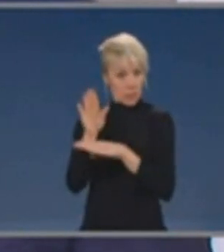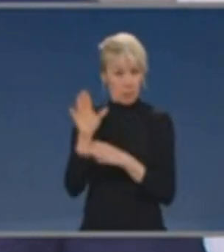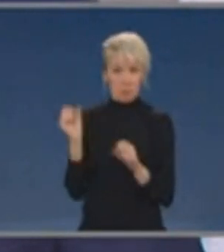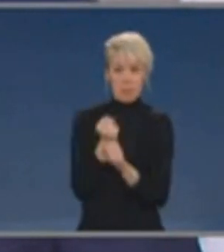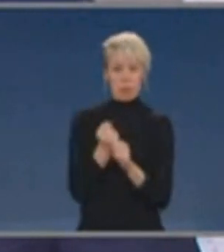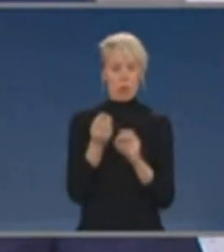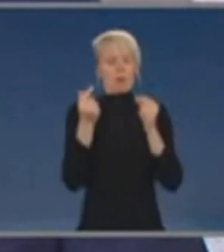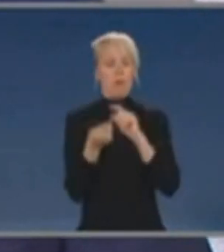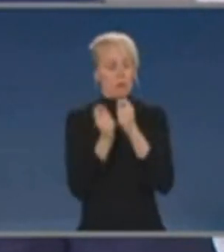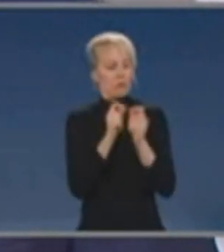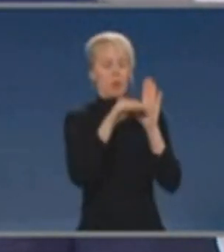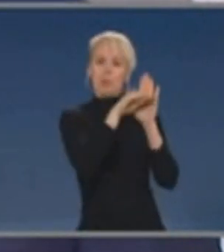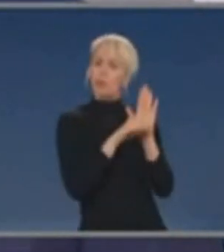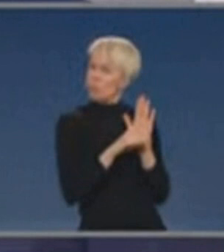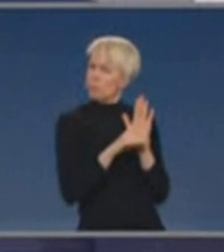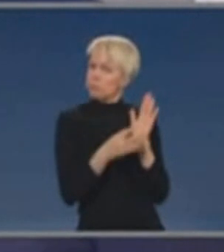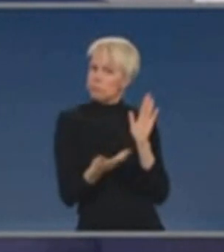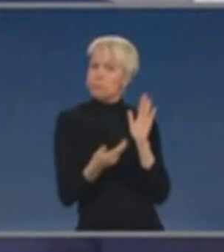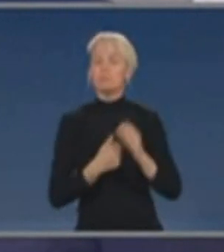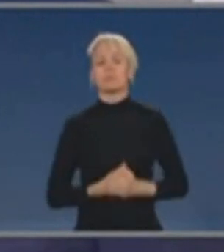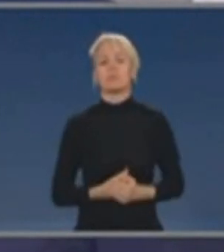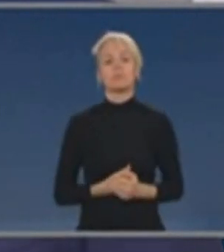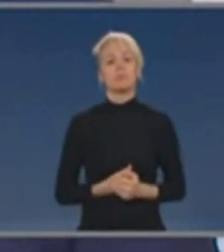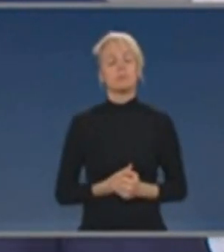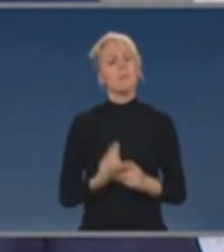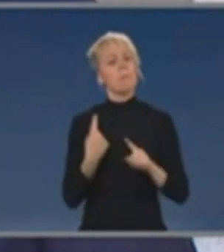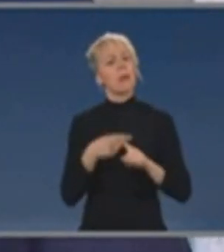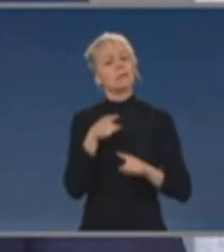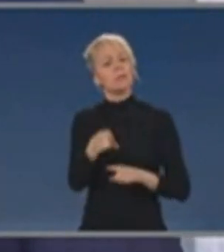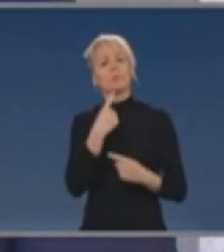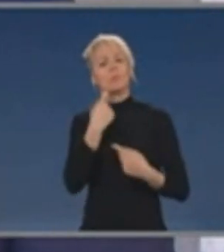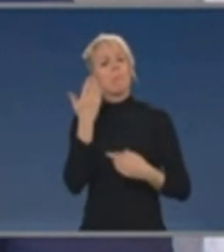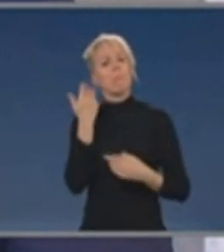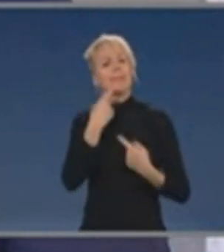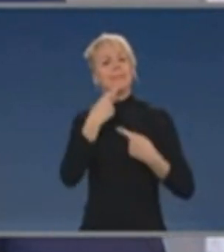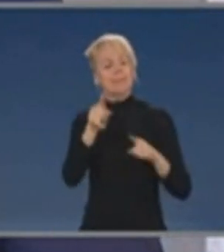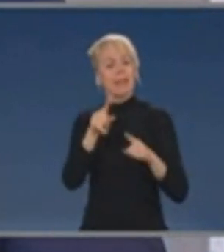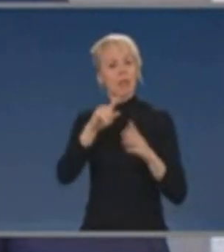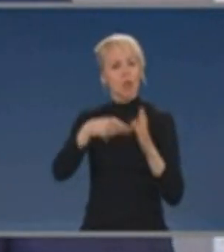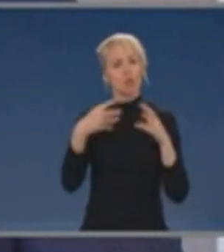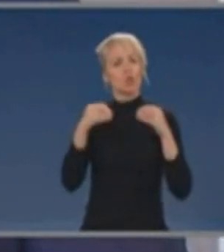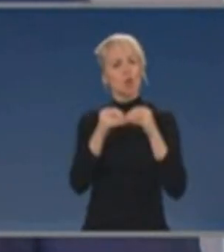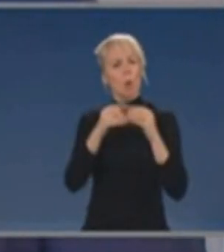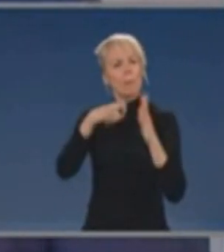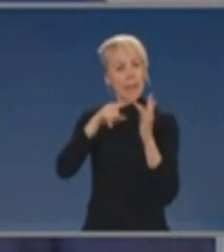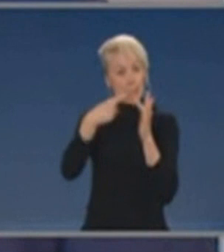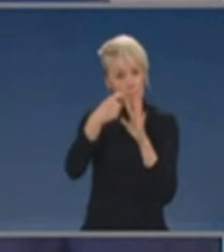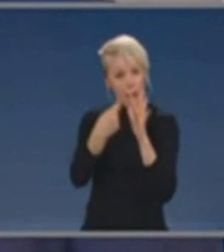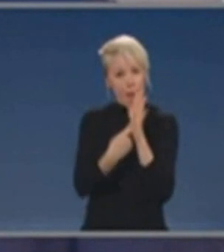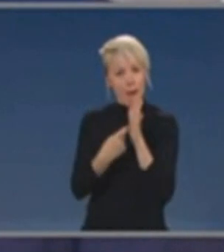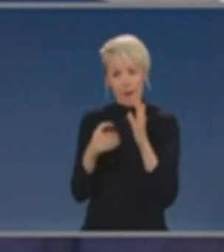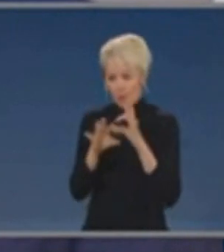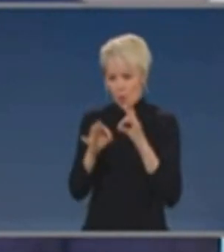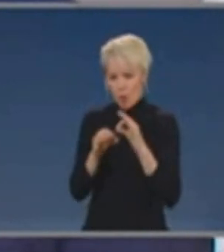And you and your Arts Minister have both said the JobKeeper is a support to the arts sector. What happens